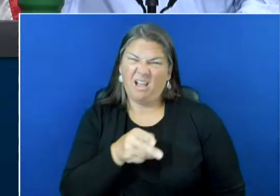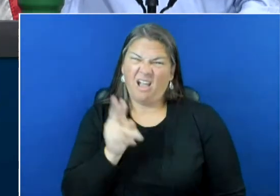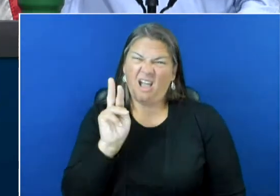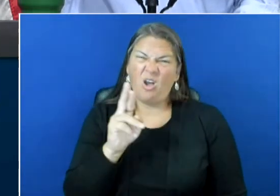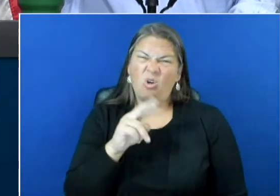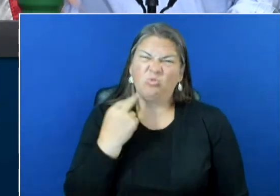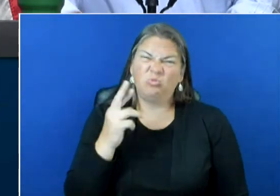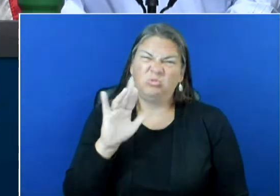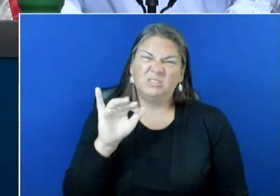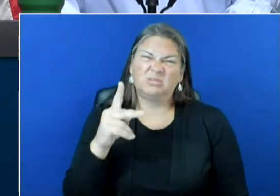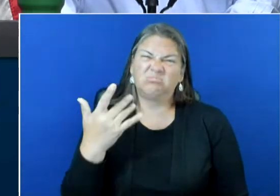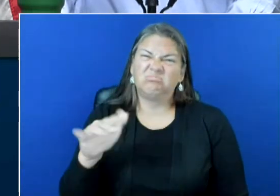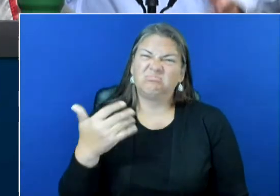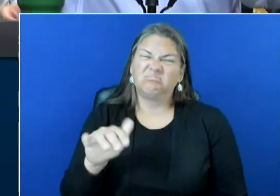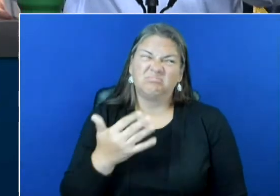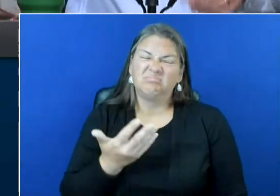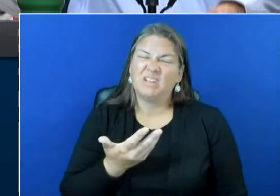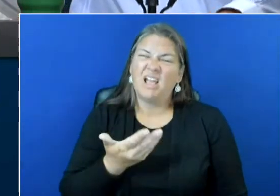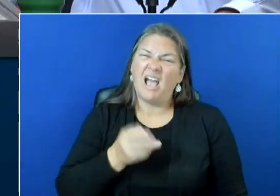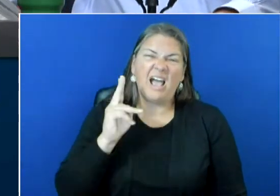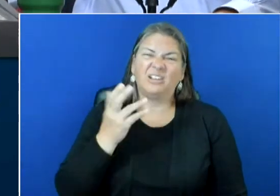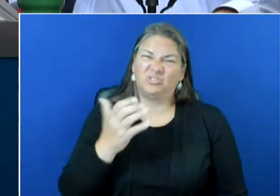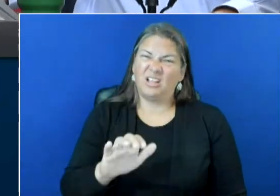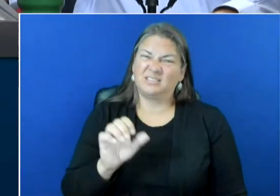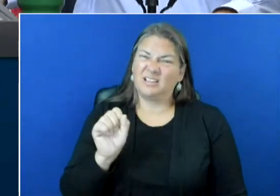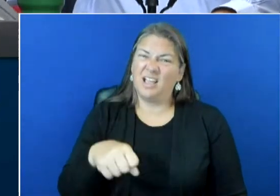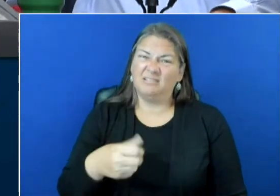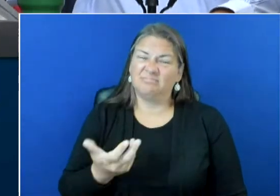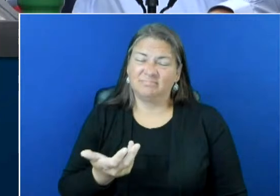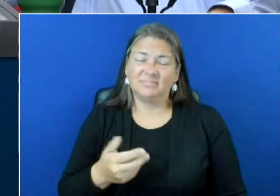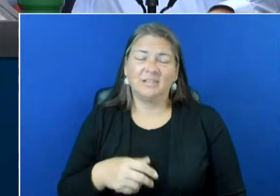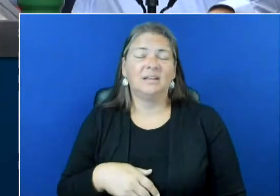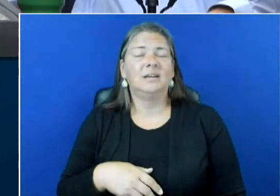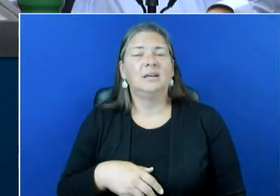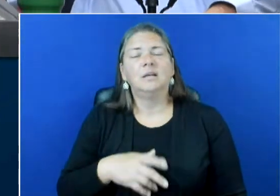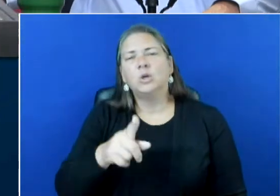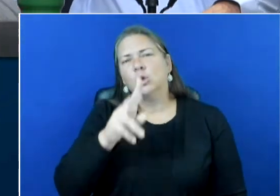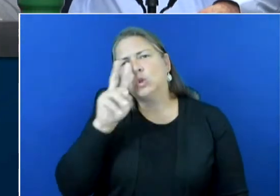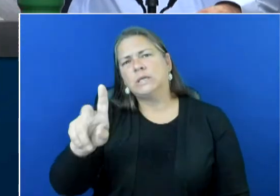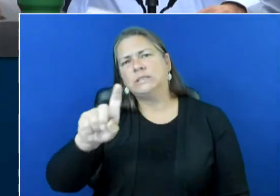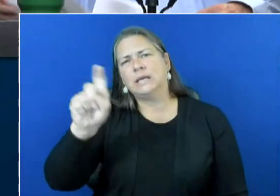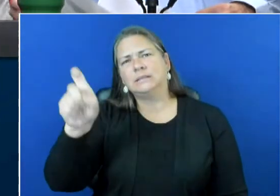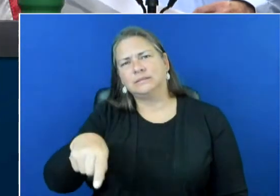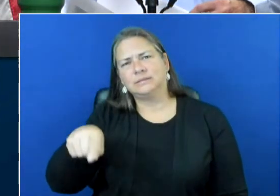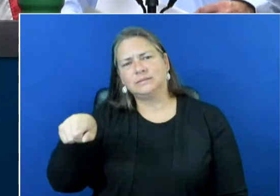been. And then look at Texas, if we'll show